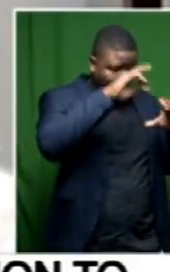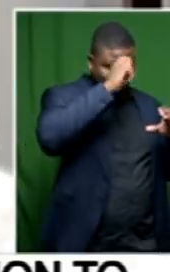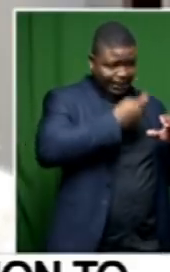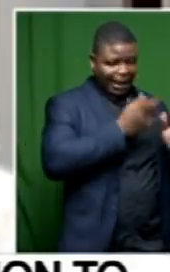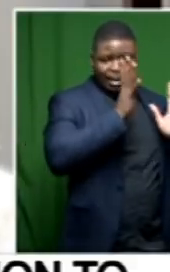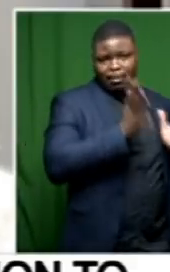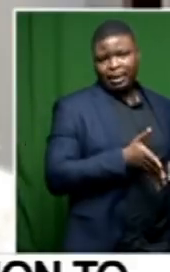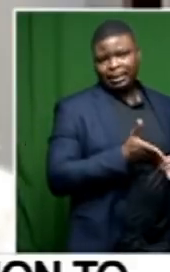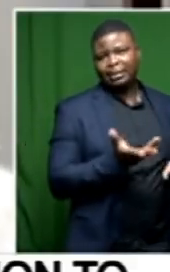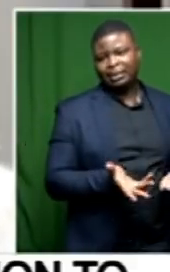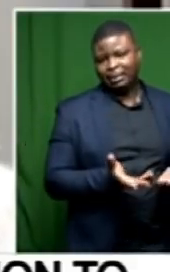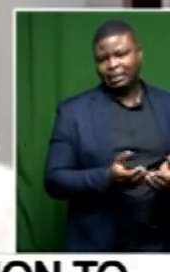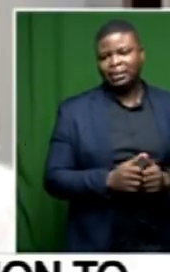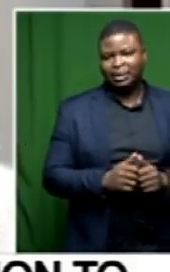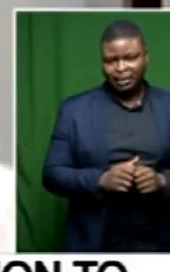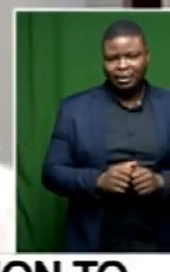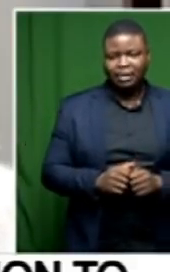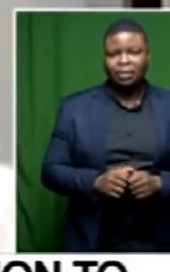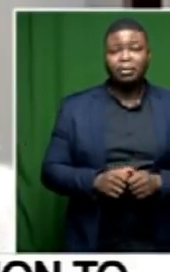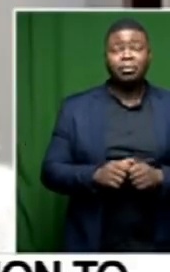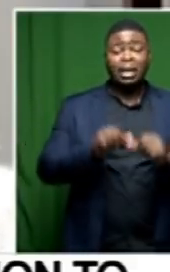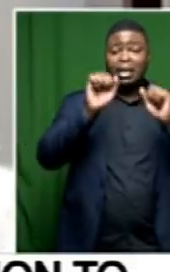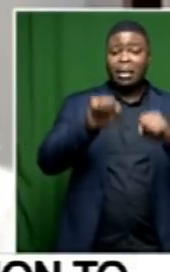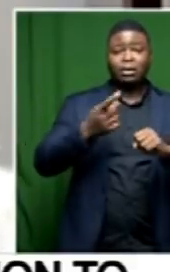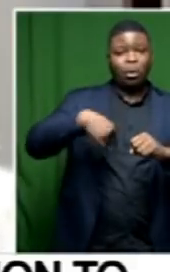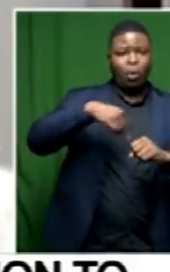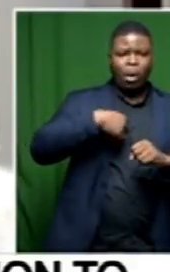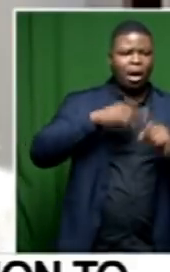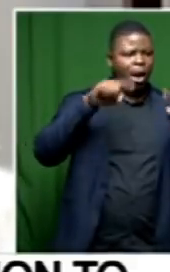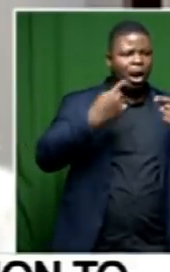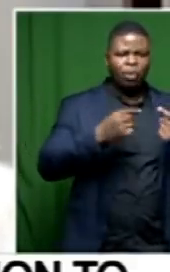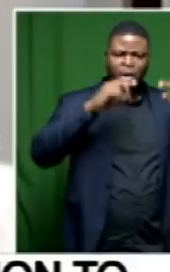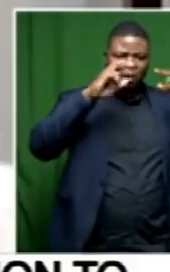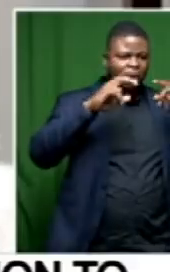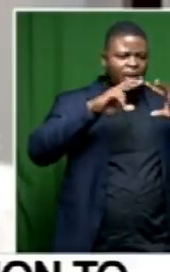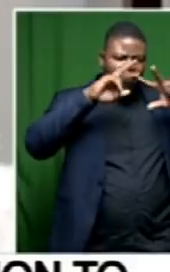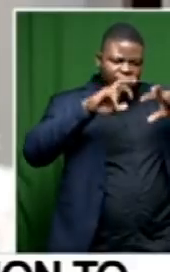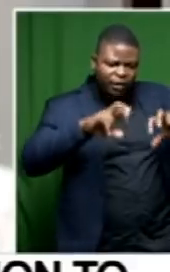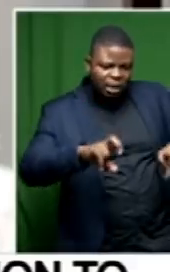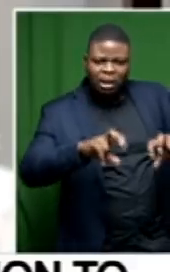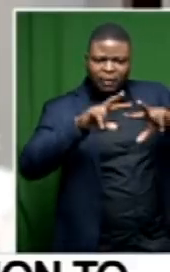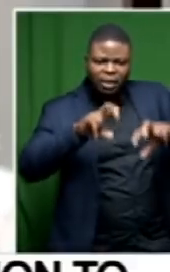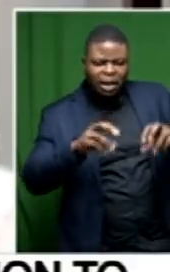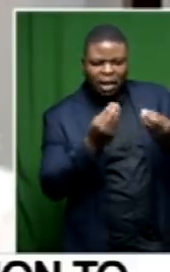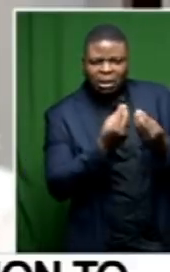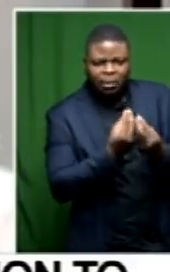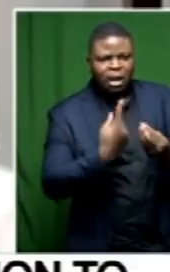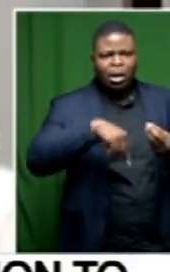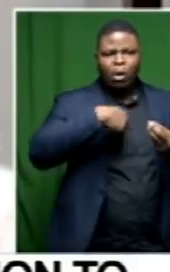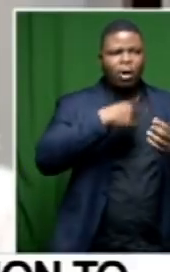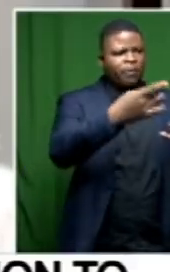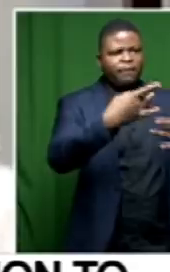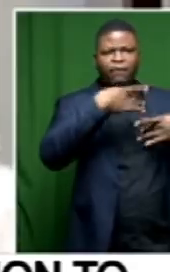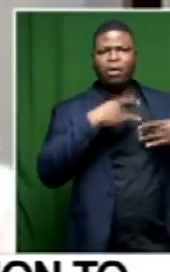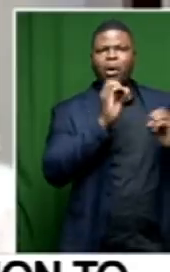in relation to the son. We cannot investigate something that is not before us because our rules don't allow us to do